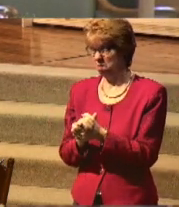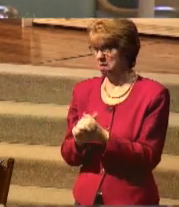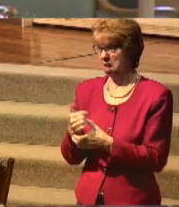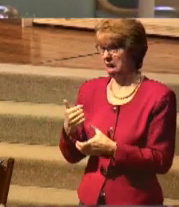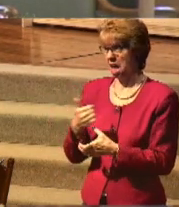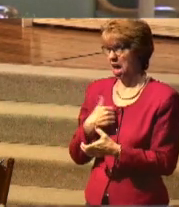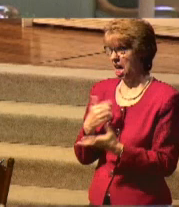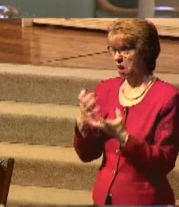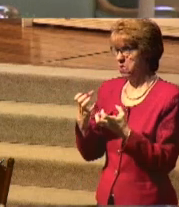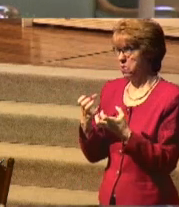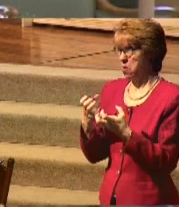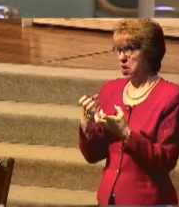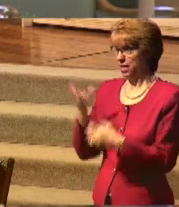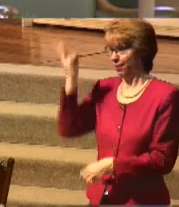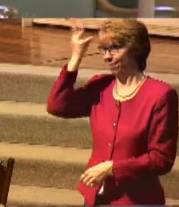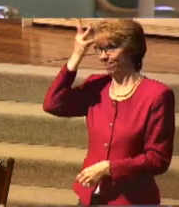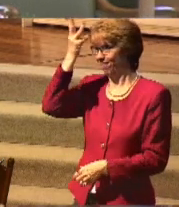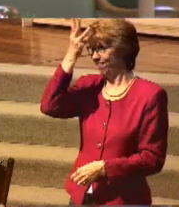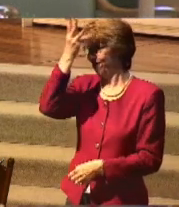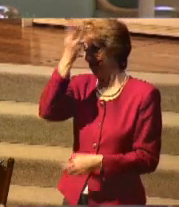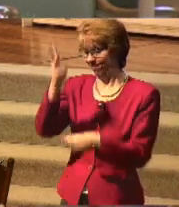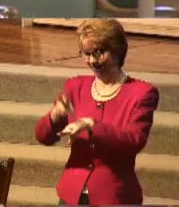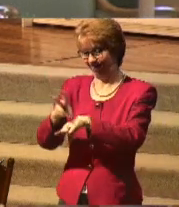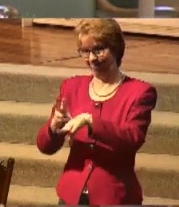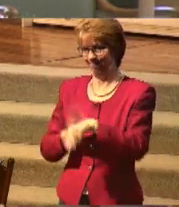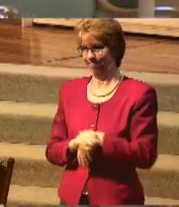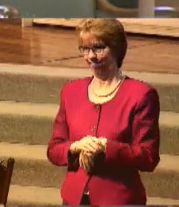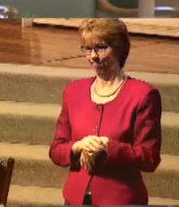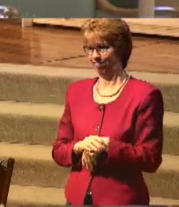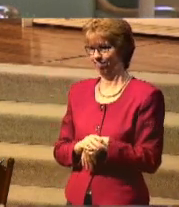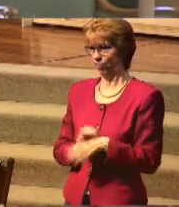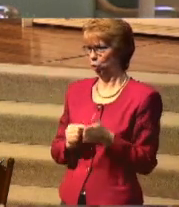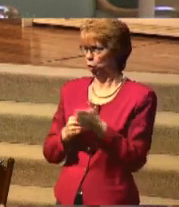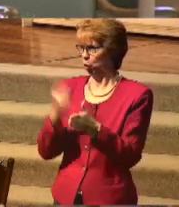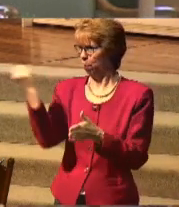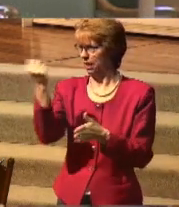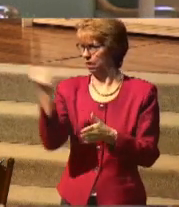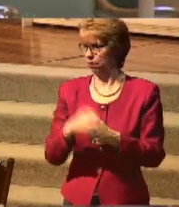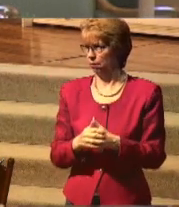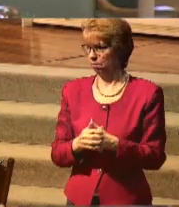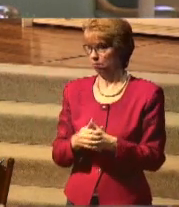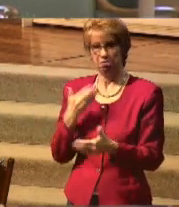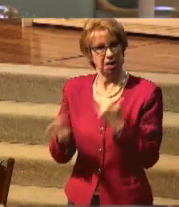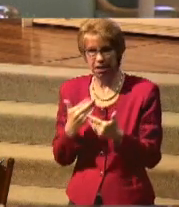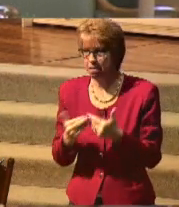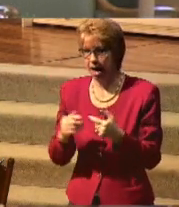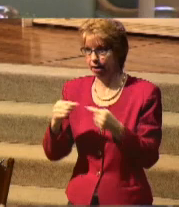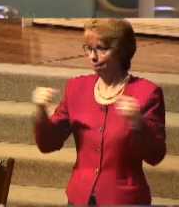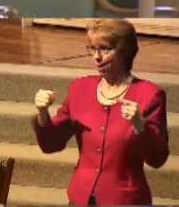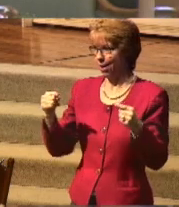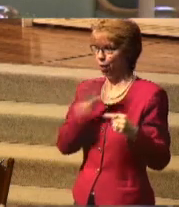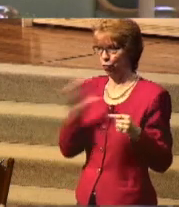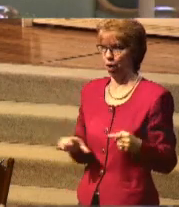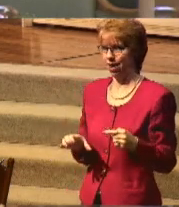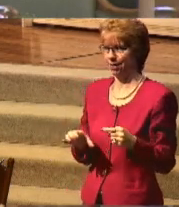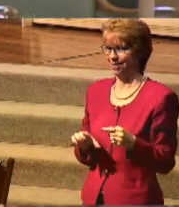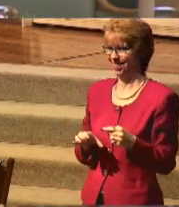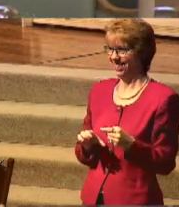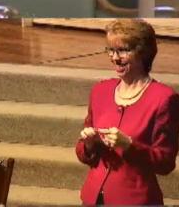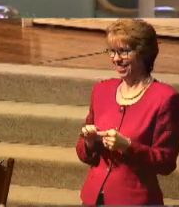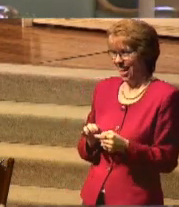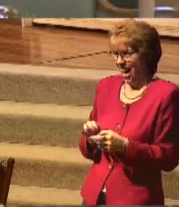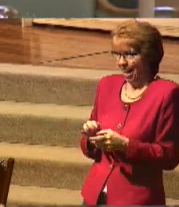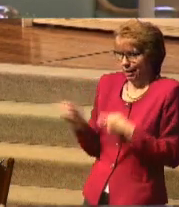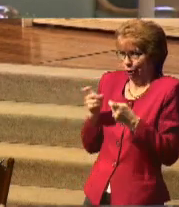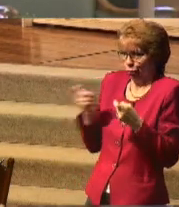take that step and to do that and receive that thing. For testimony's sake, even though the Antichrist is not in charge, I just don't believe for testimony's